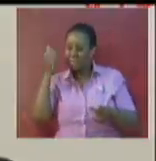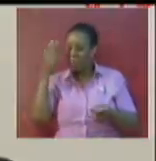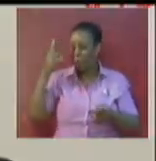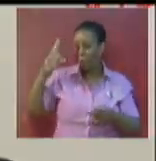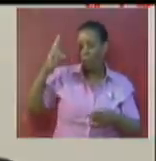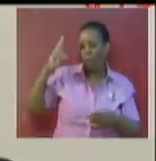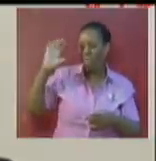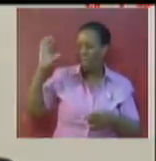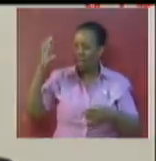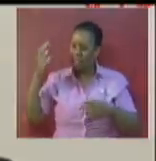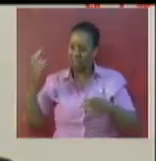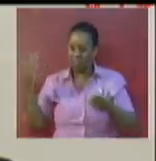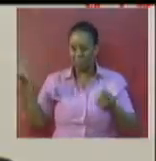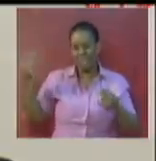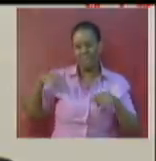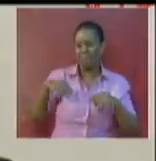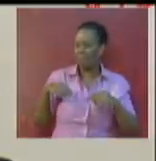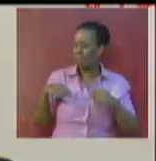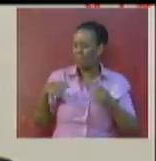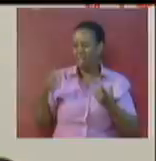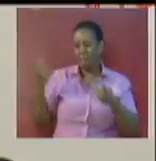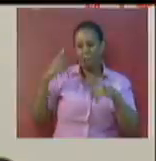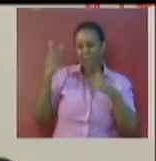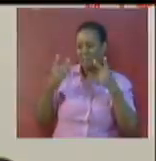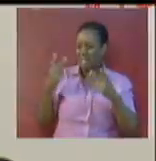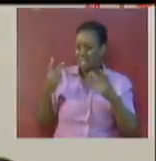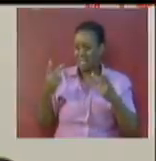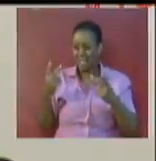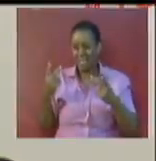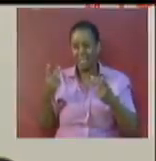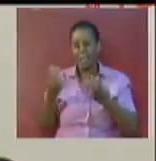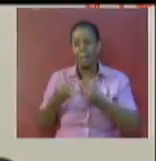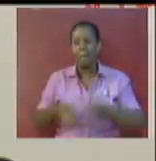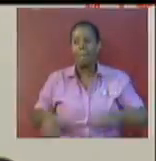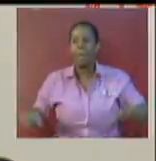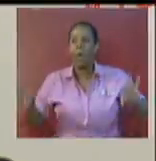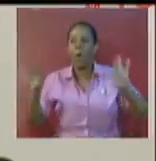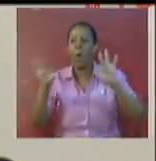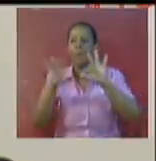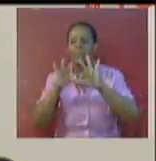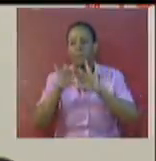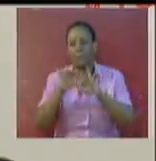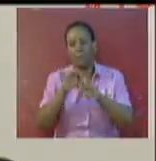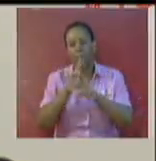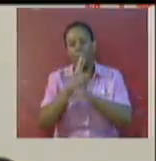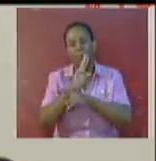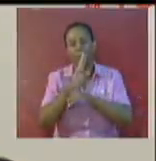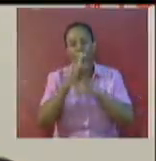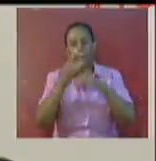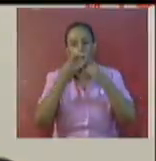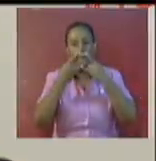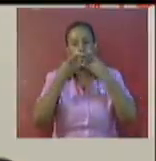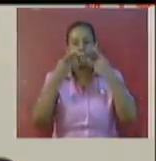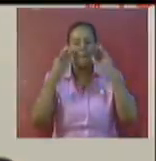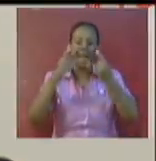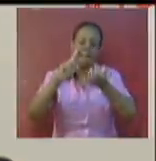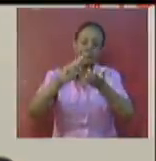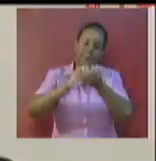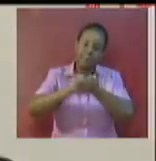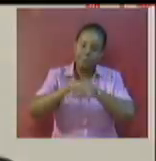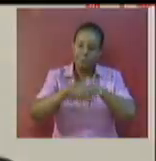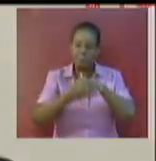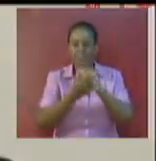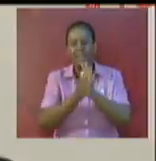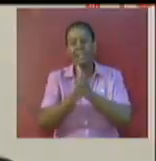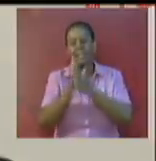very important, we still have to follow the new normal guidelines. Everyone, we can do this, but we must